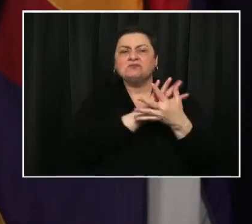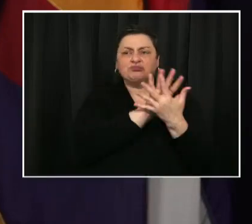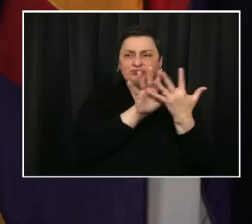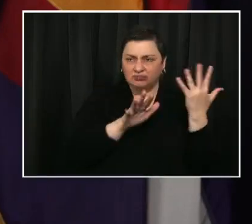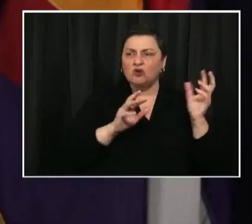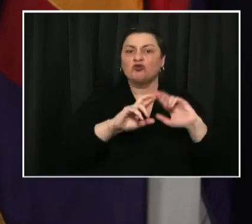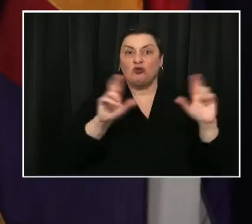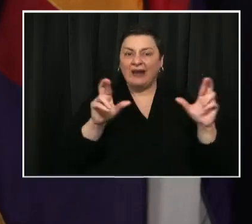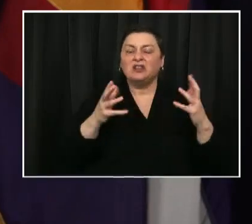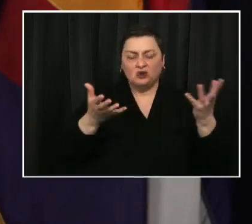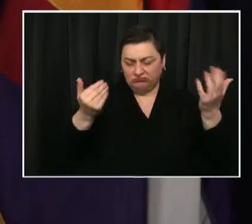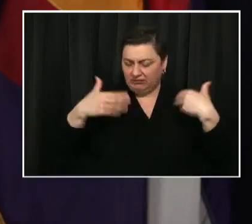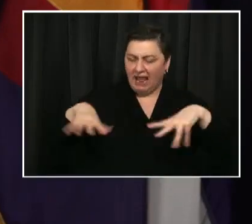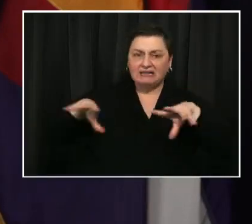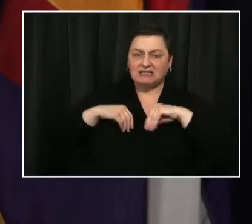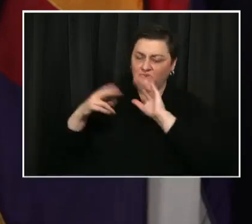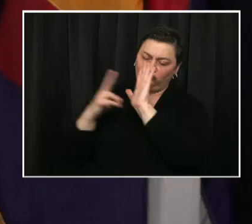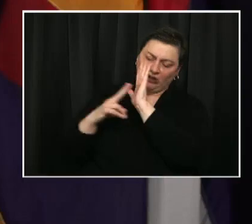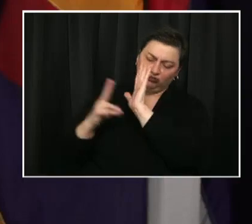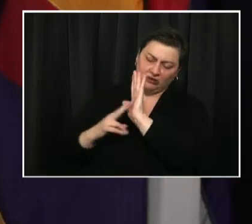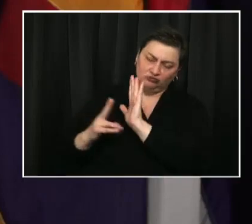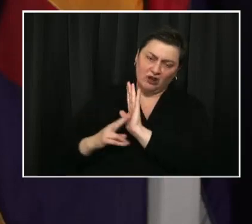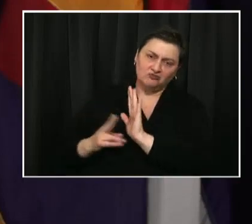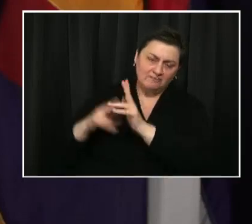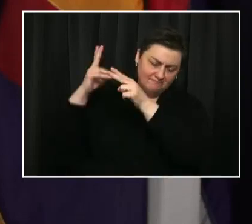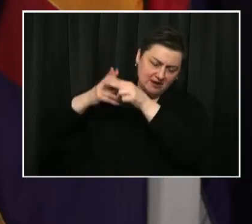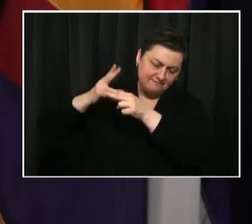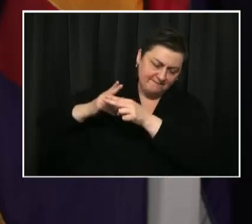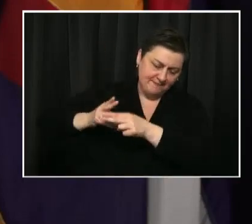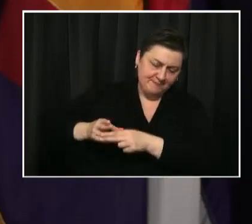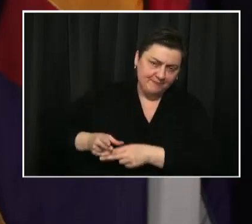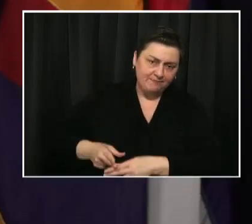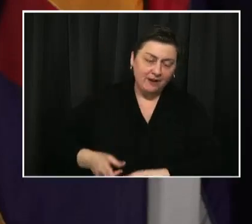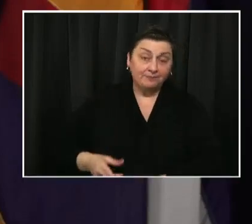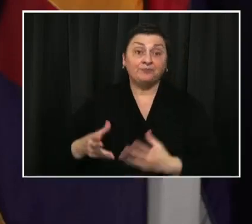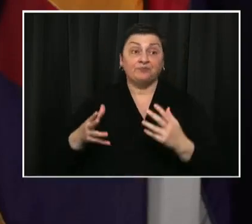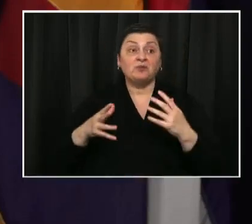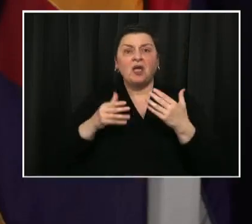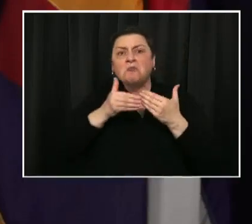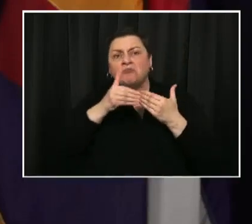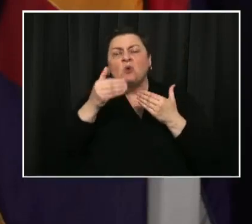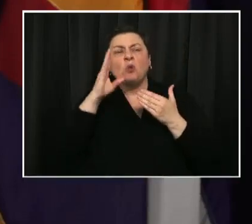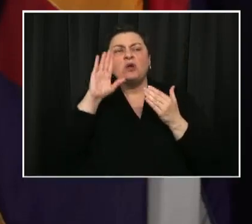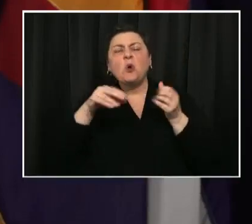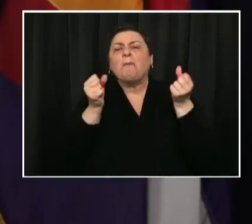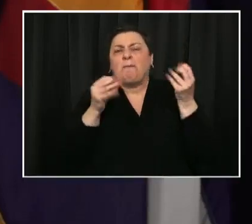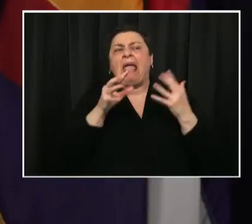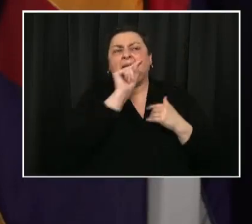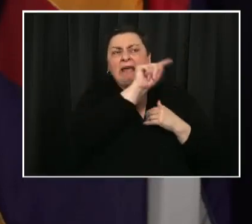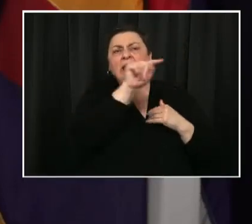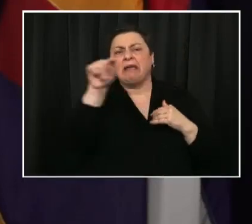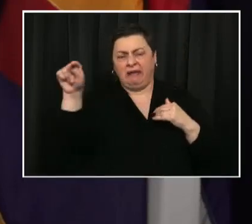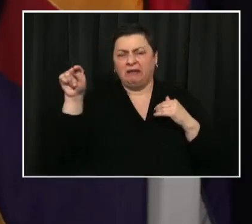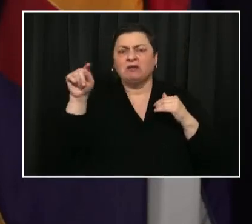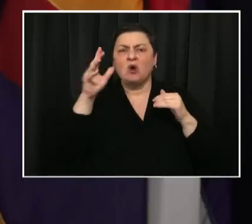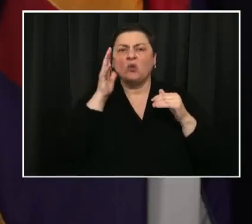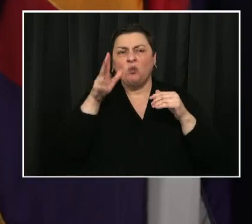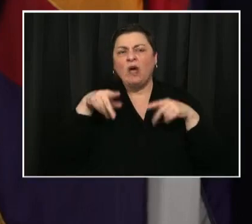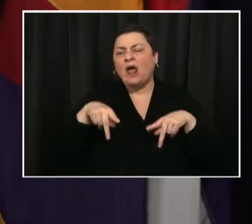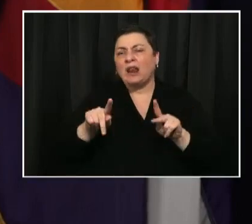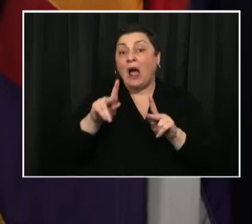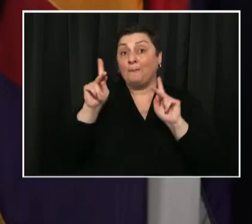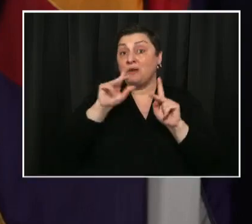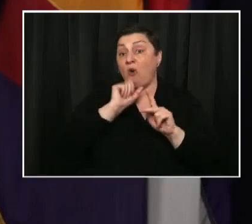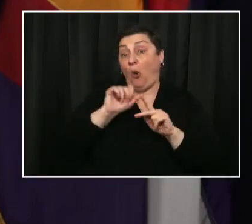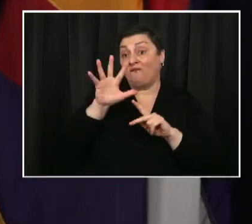Wednesday. At the latest, meaning that many sites and many partners will let people in 50 and up, for instance,